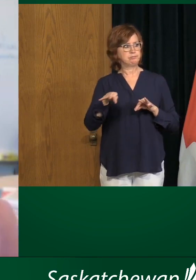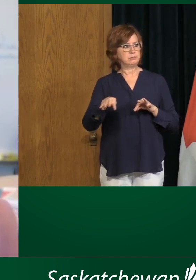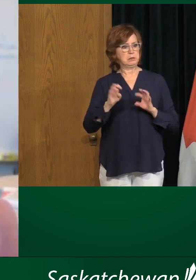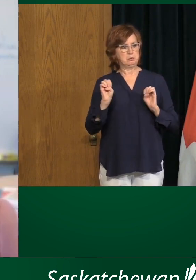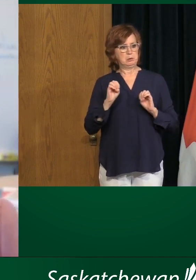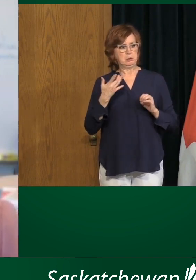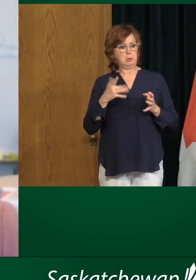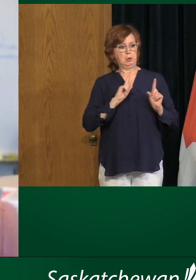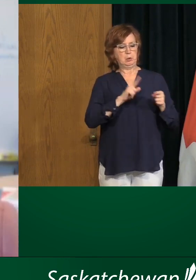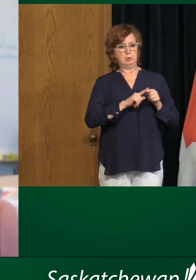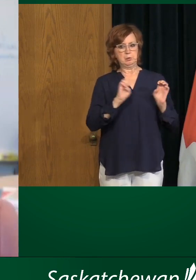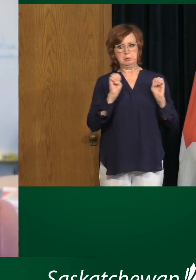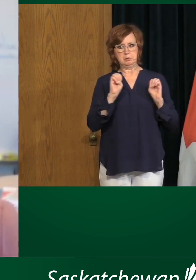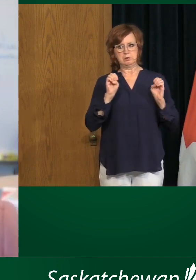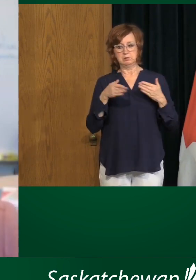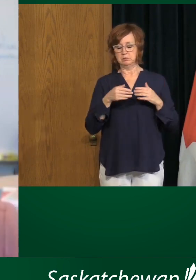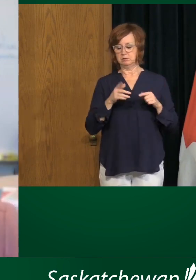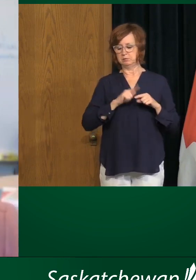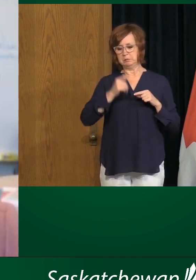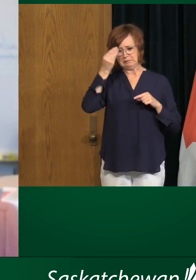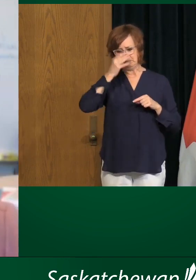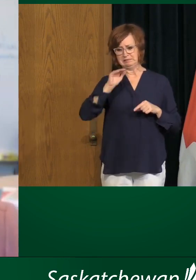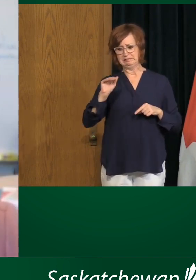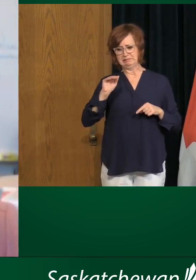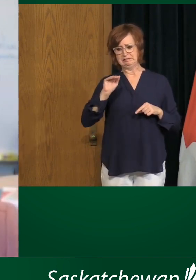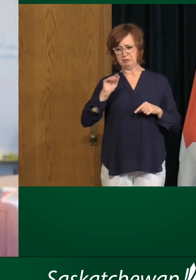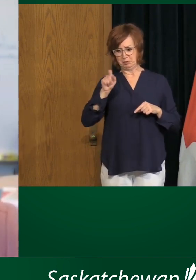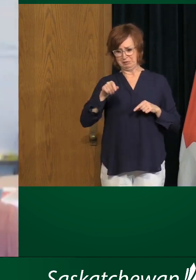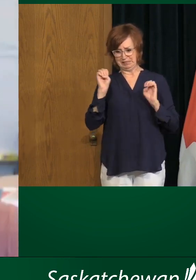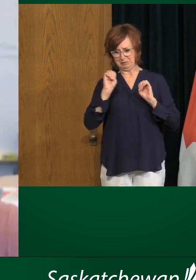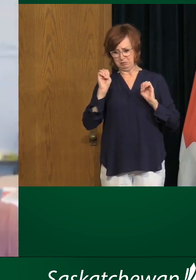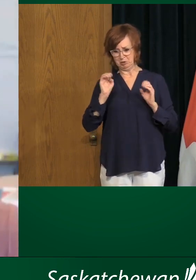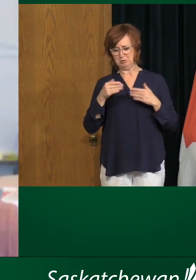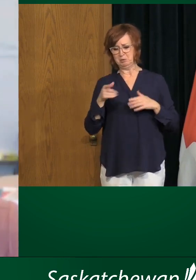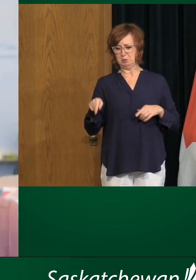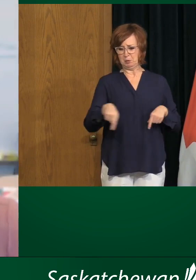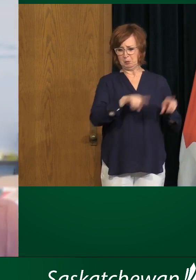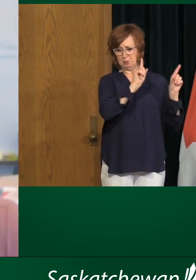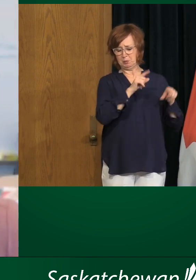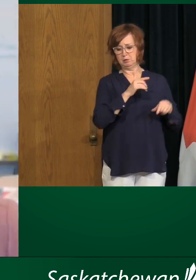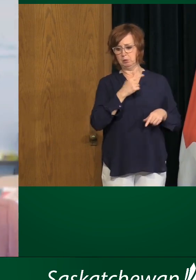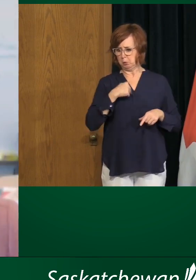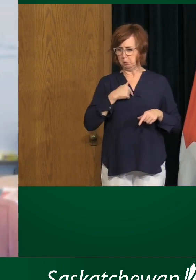family physicians, your nurse practitioners in the emergency rooms, and we are all here for you.